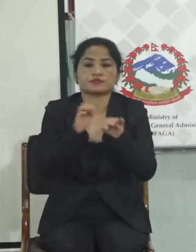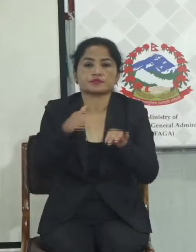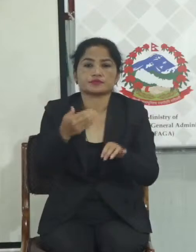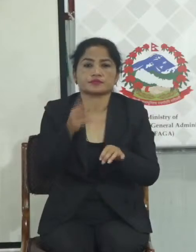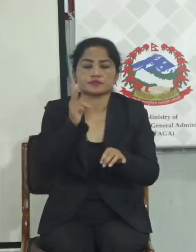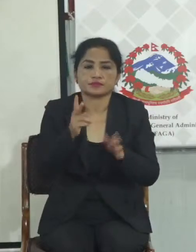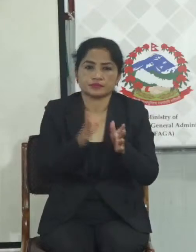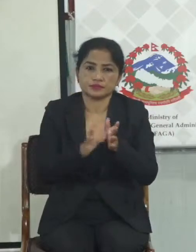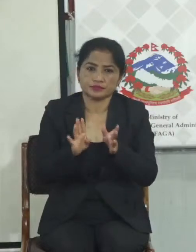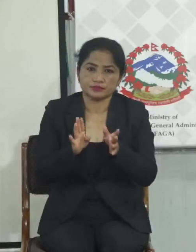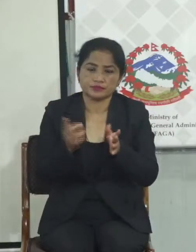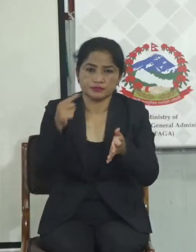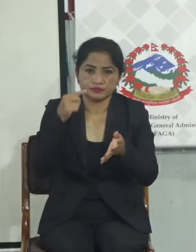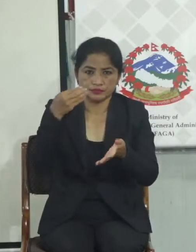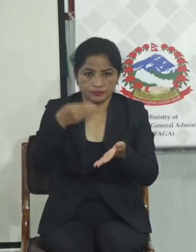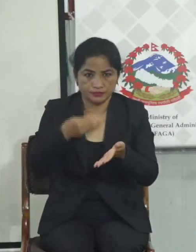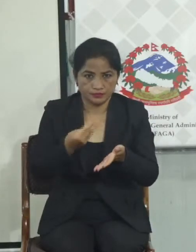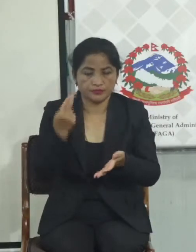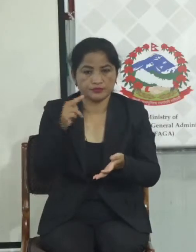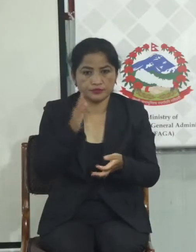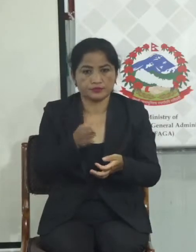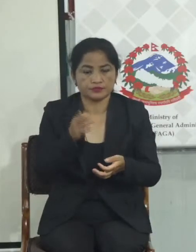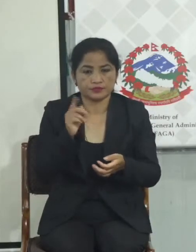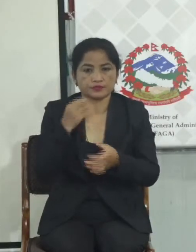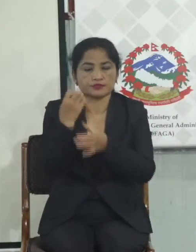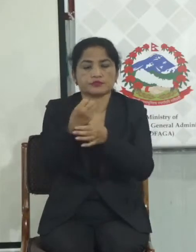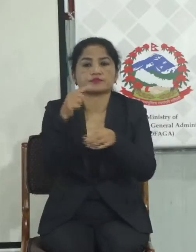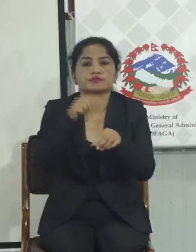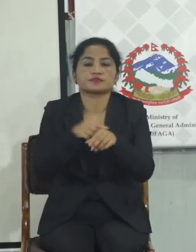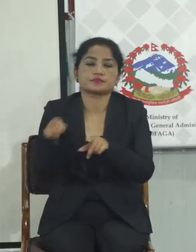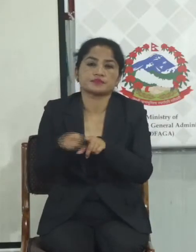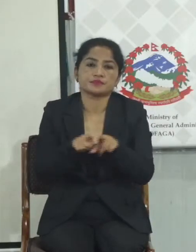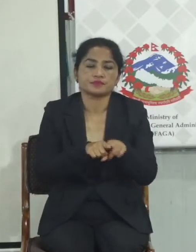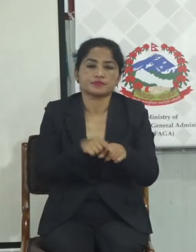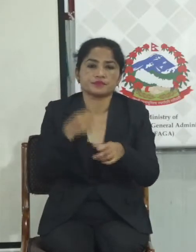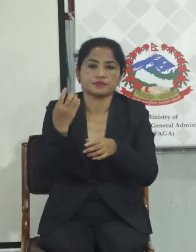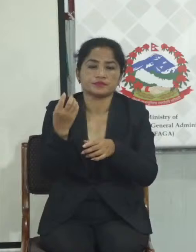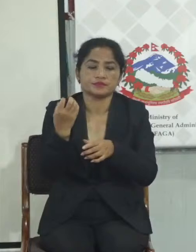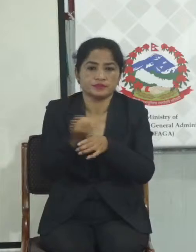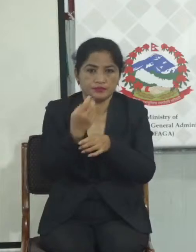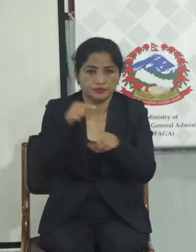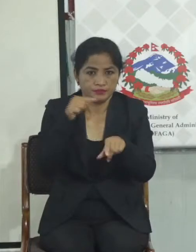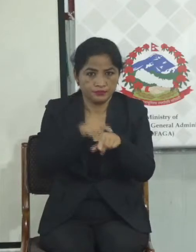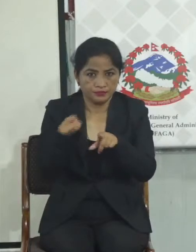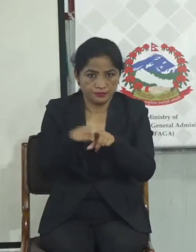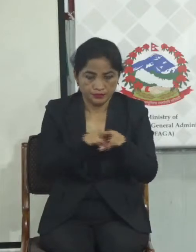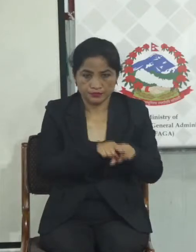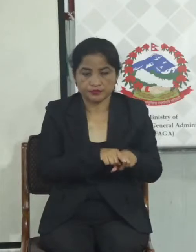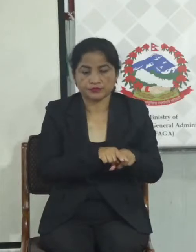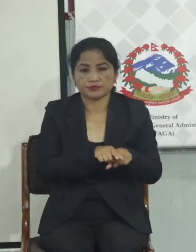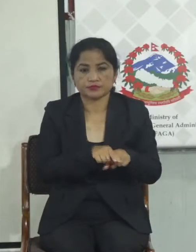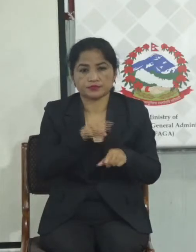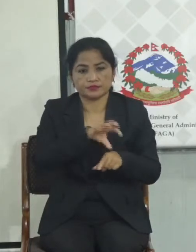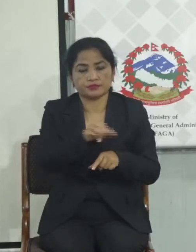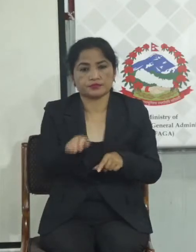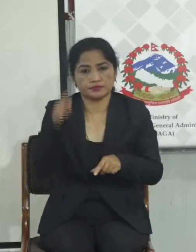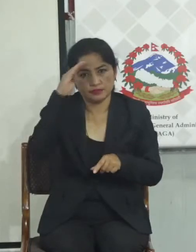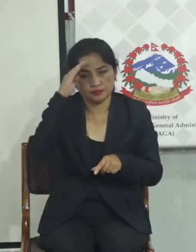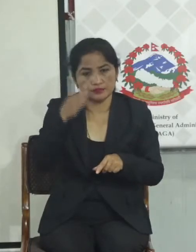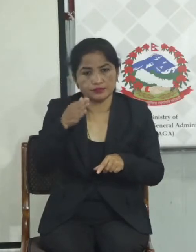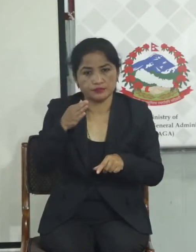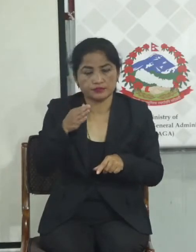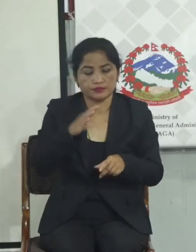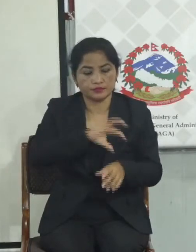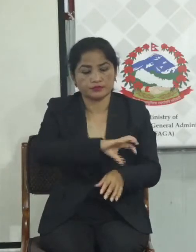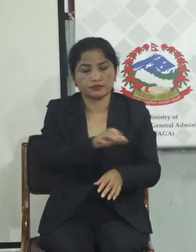time, the local government has to coordinate with the districts, district disaster management committee, as